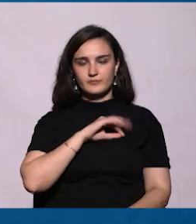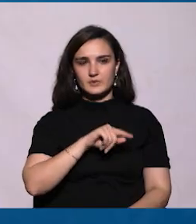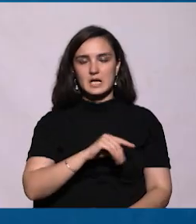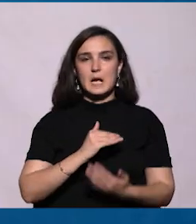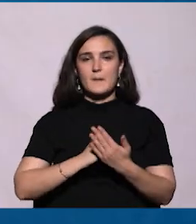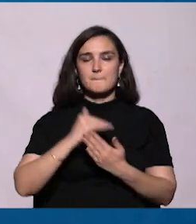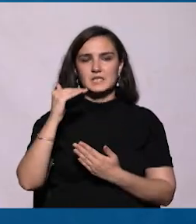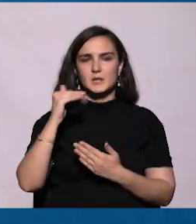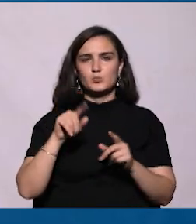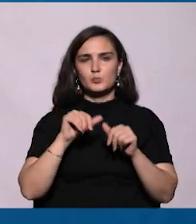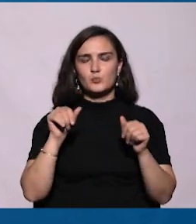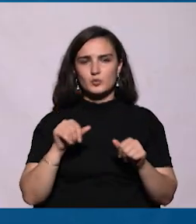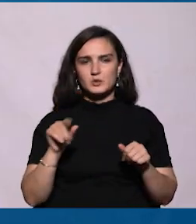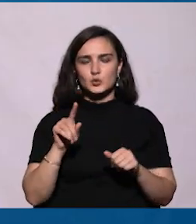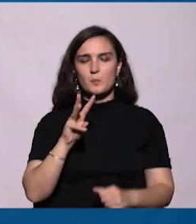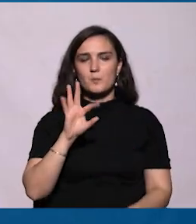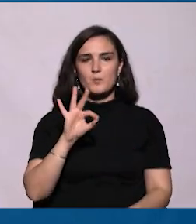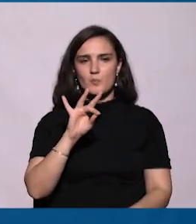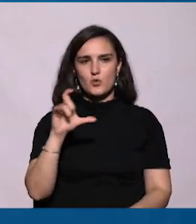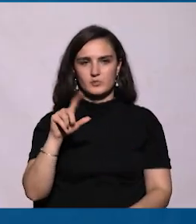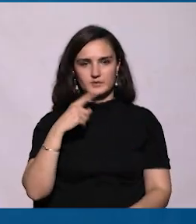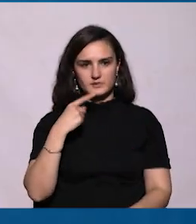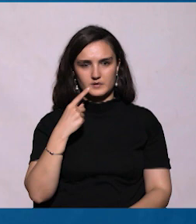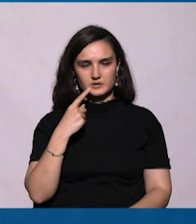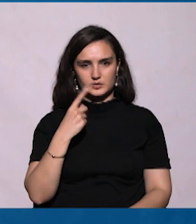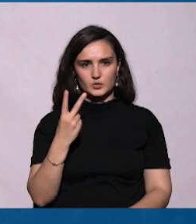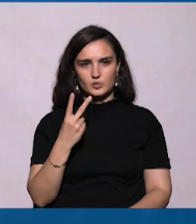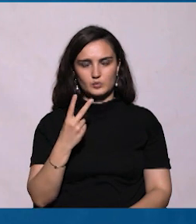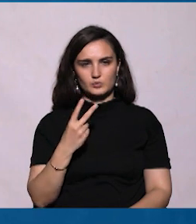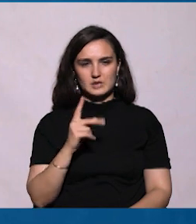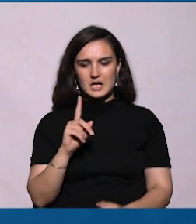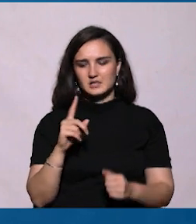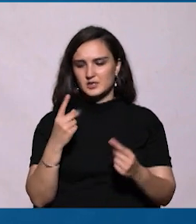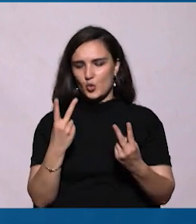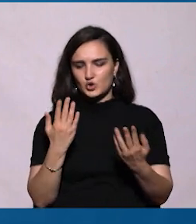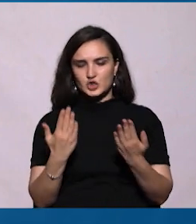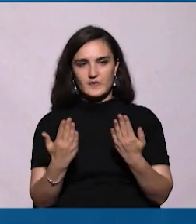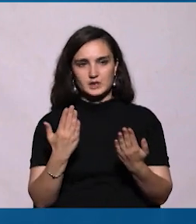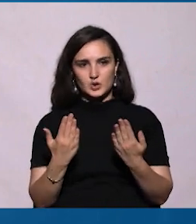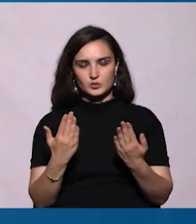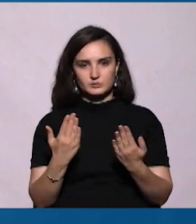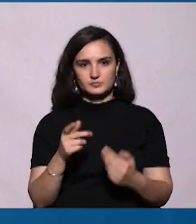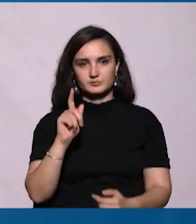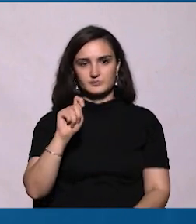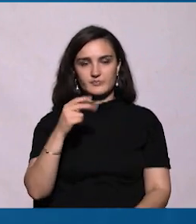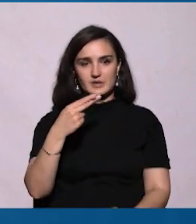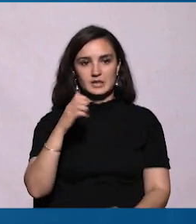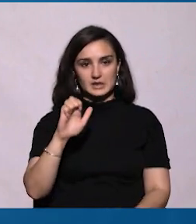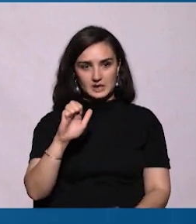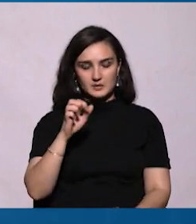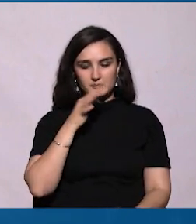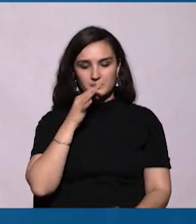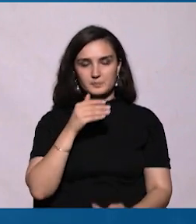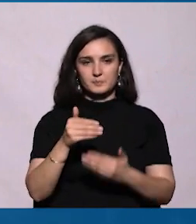superlative adjectives to compare more than two people, places, or things. we use the before